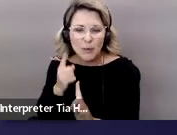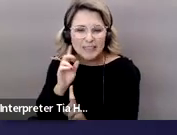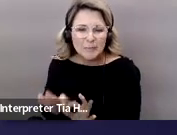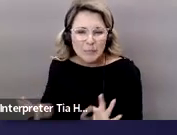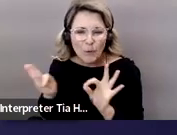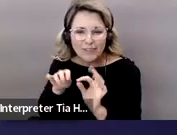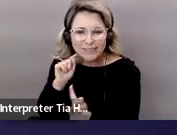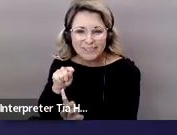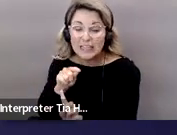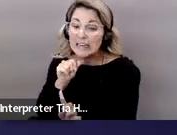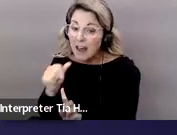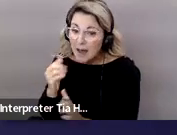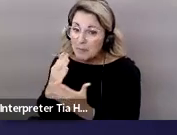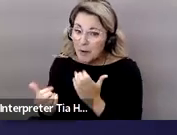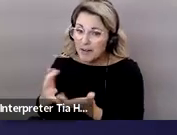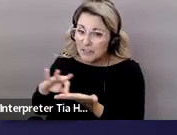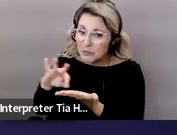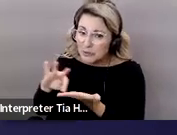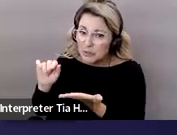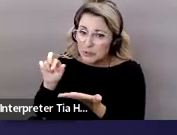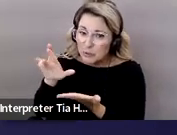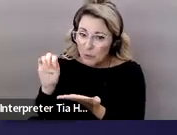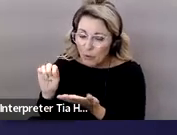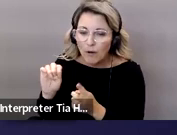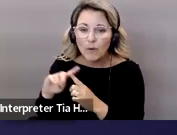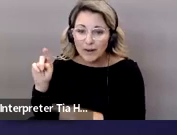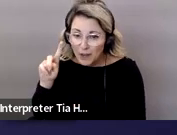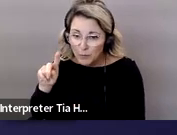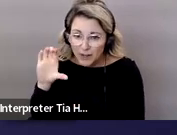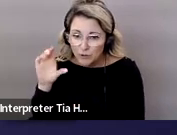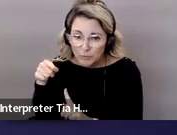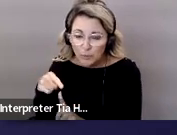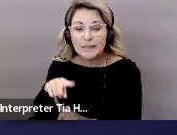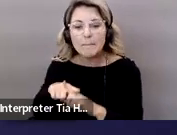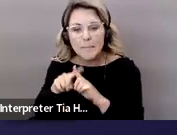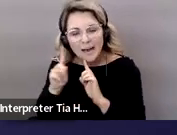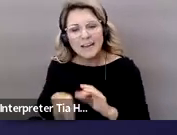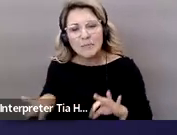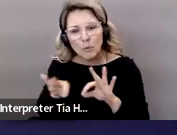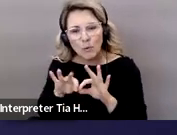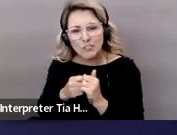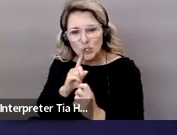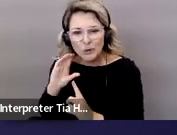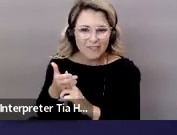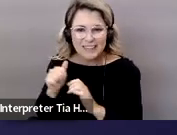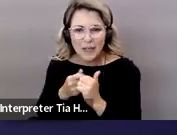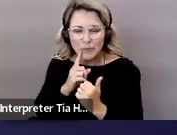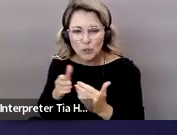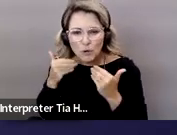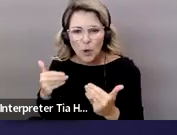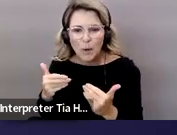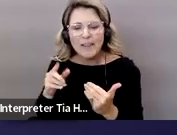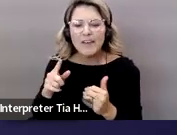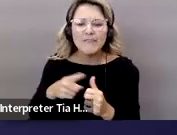application is well organized, it's well written, you know what you're doing, you've got a good team in place. So the abstract is that first impression, the first